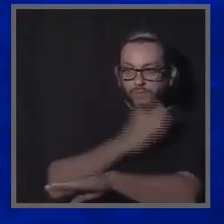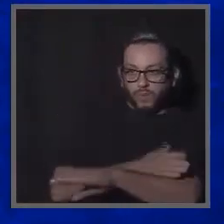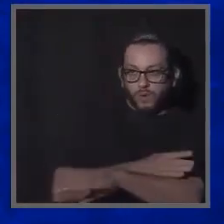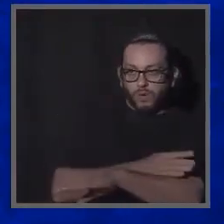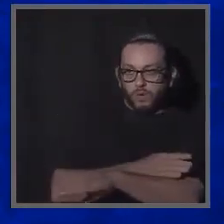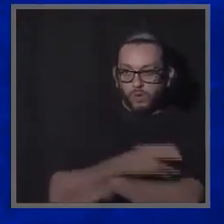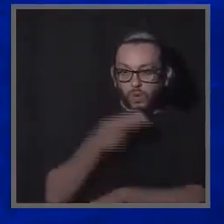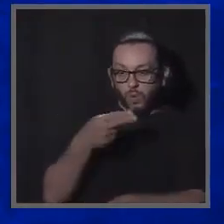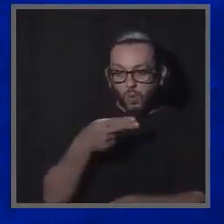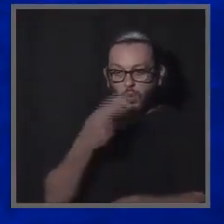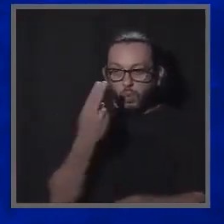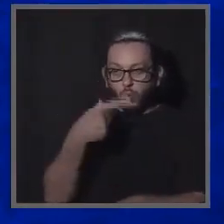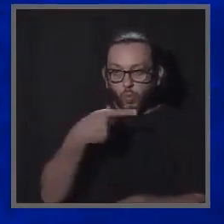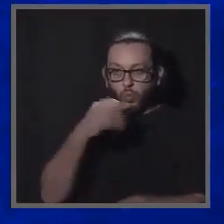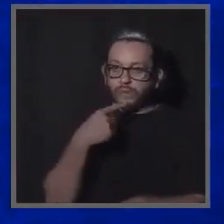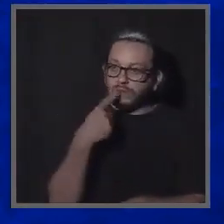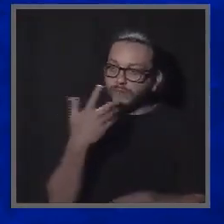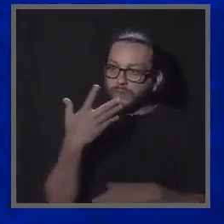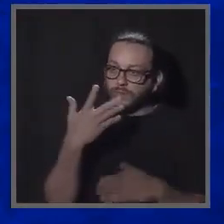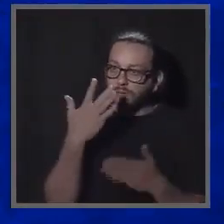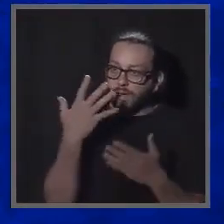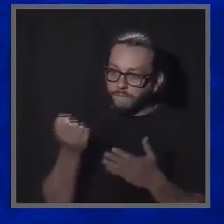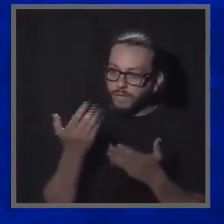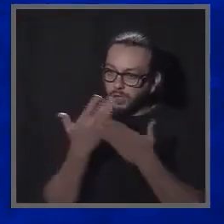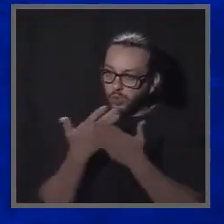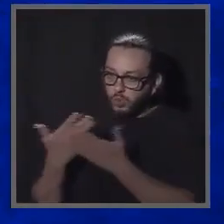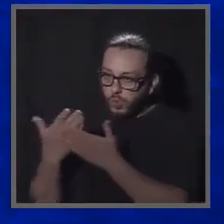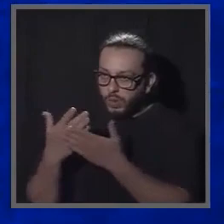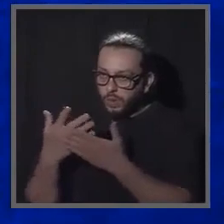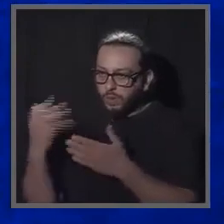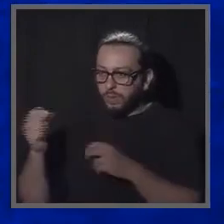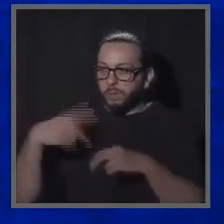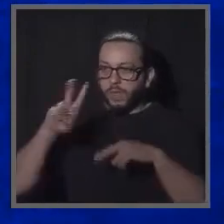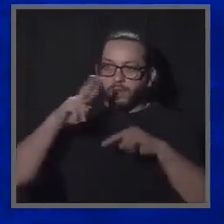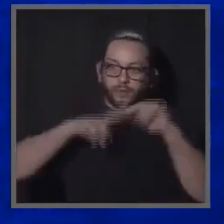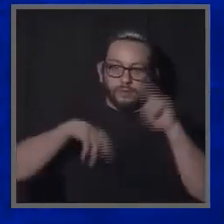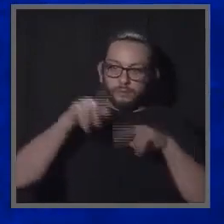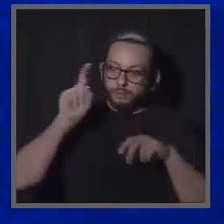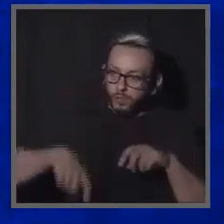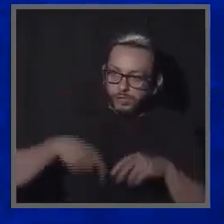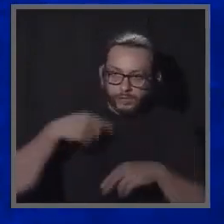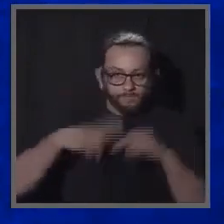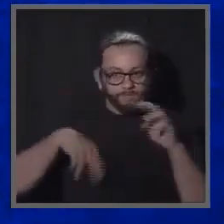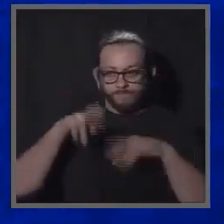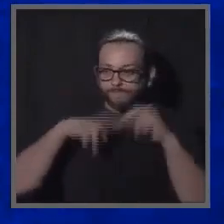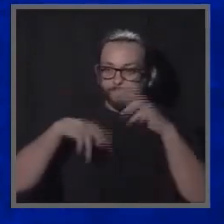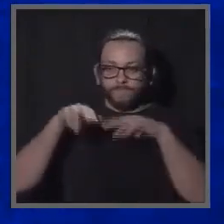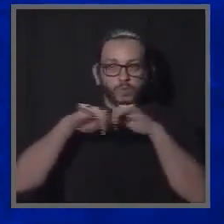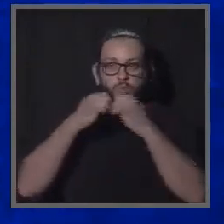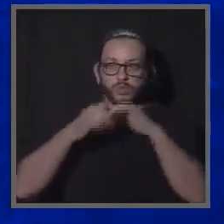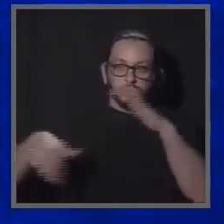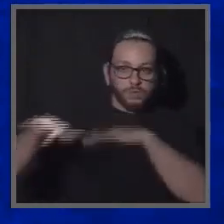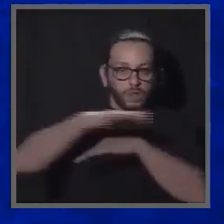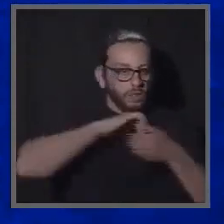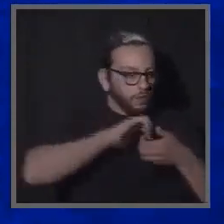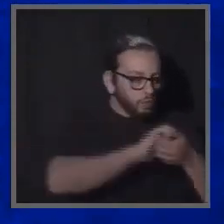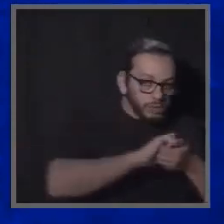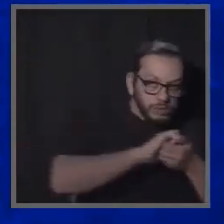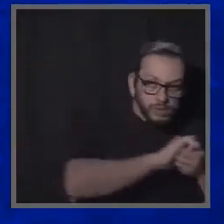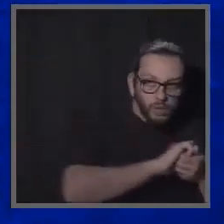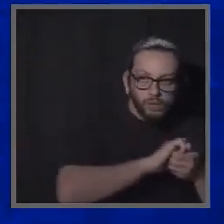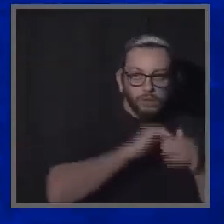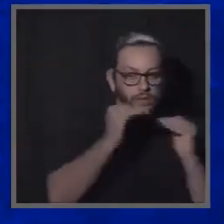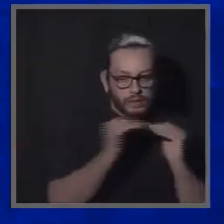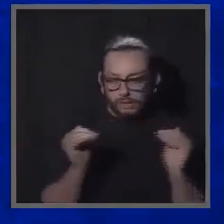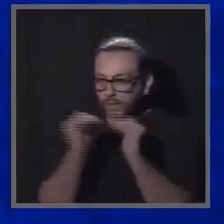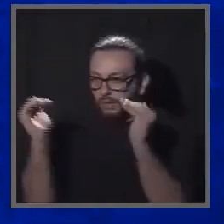school, but it must be built up in society, in institutions, and at different levels.